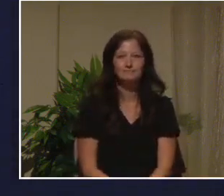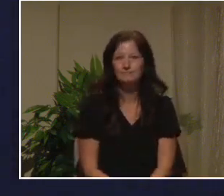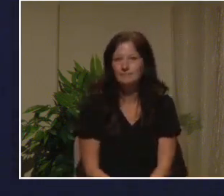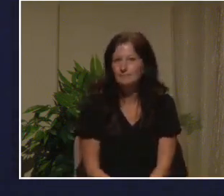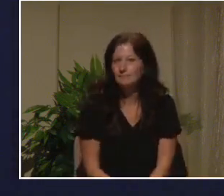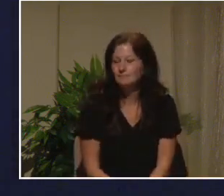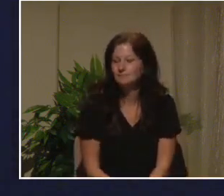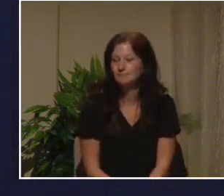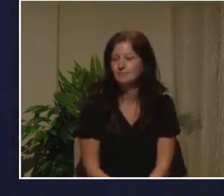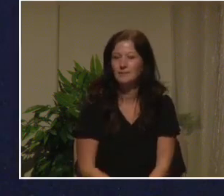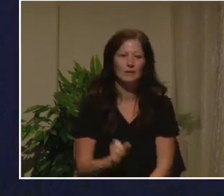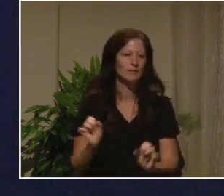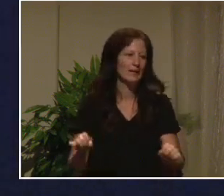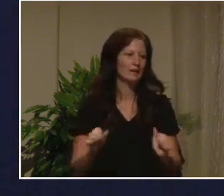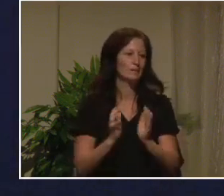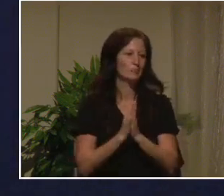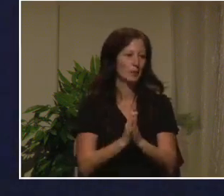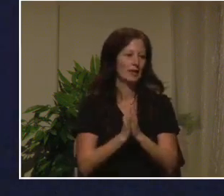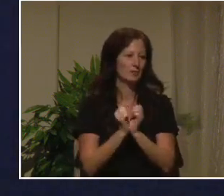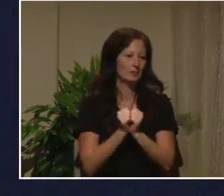together.